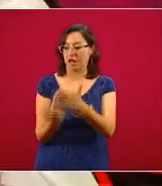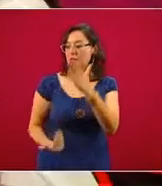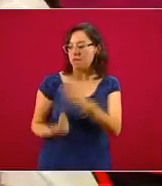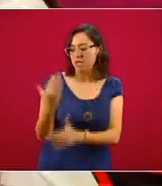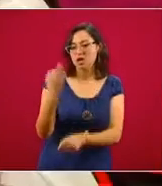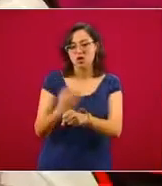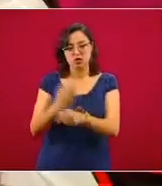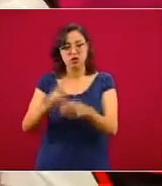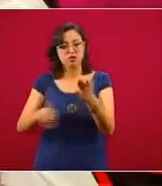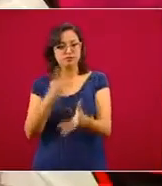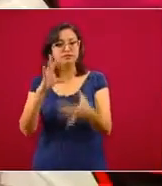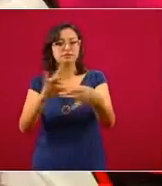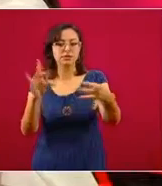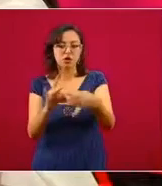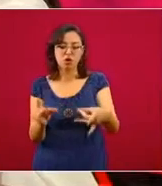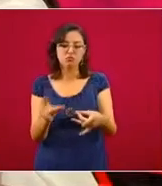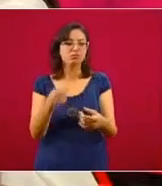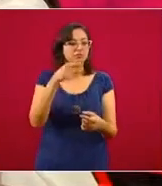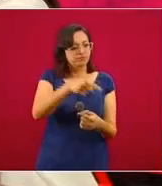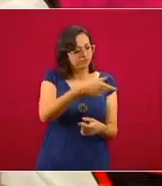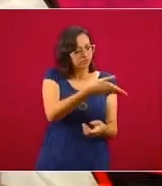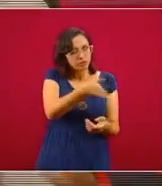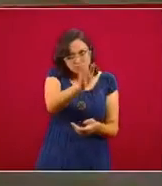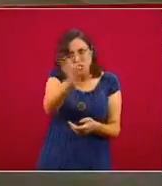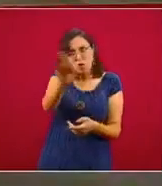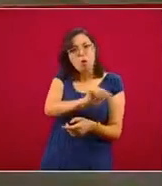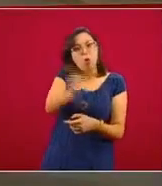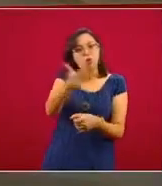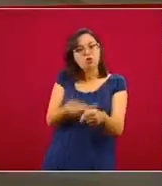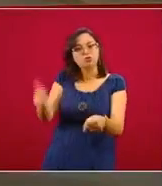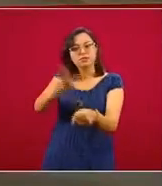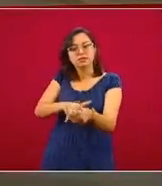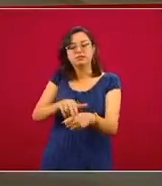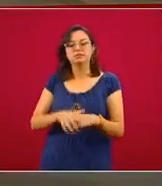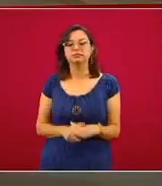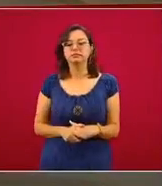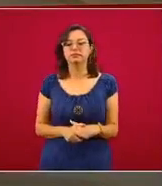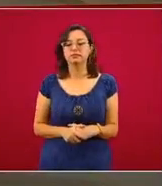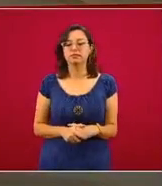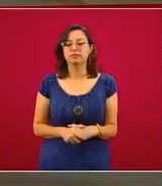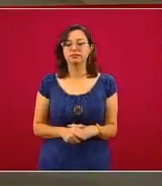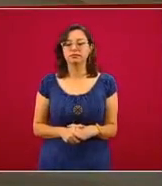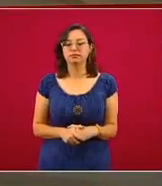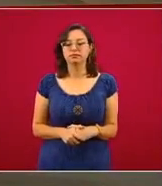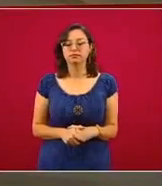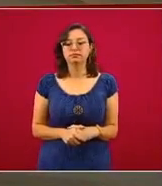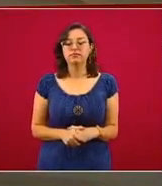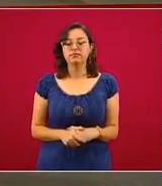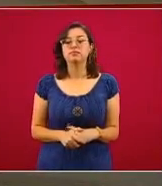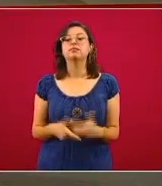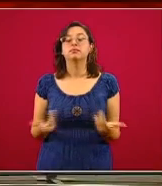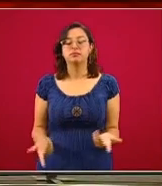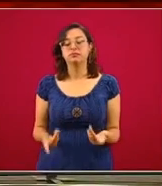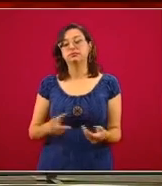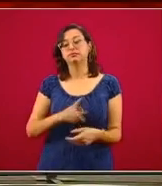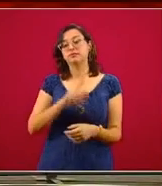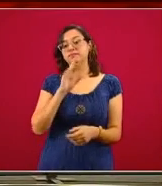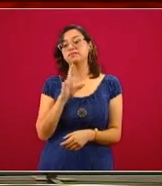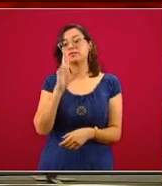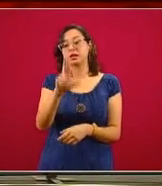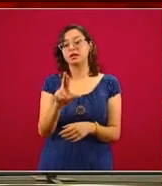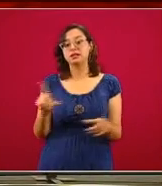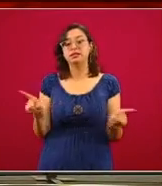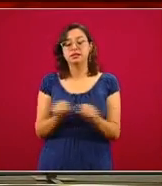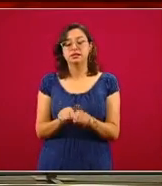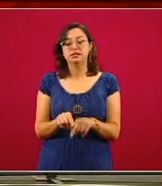that we mentioned in the morning, the redistribution among hospitals. I'd like to answer very quickly.